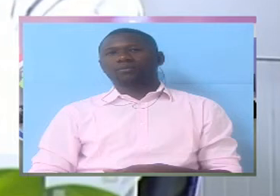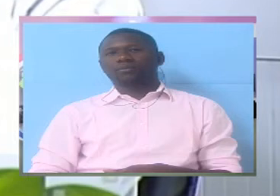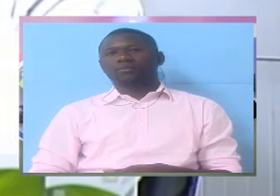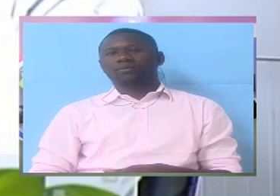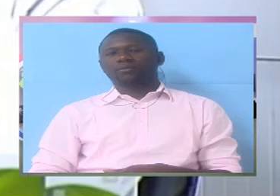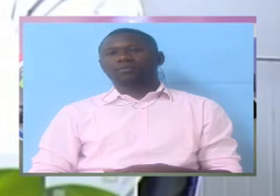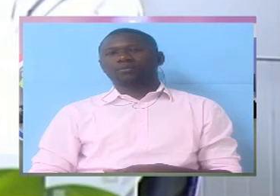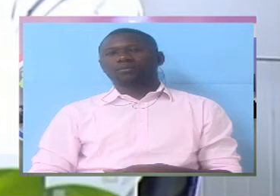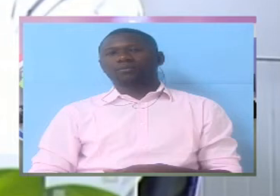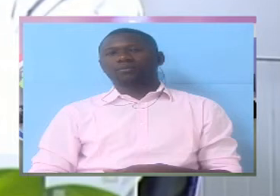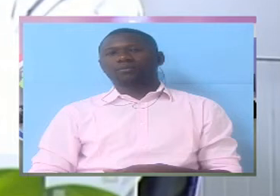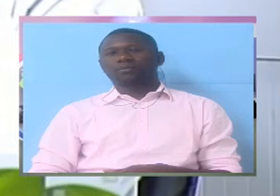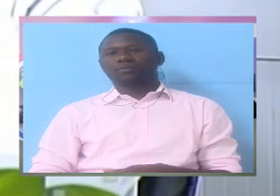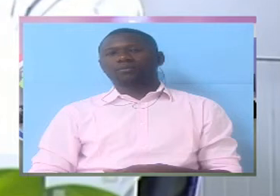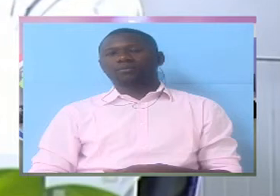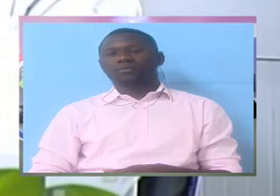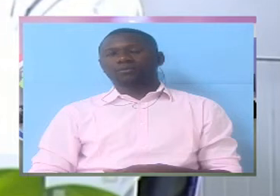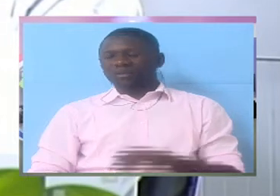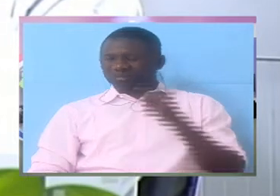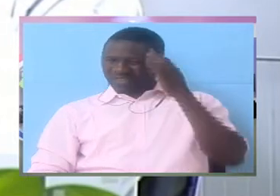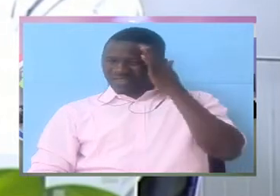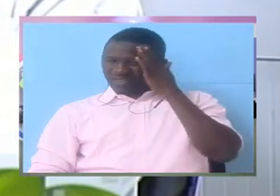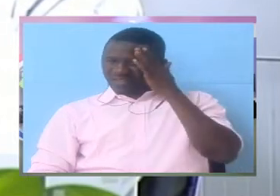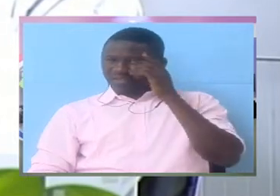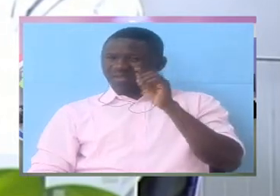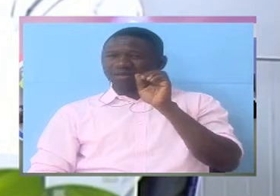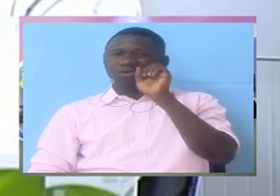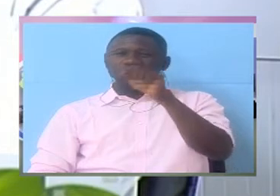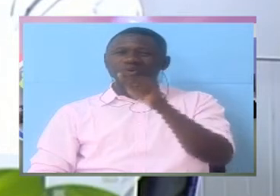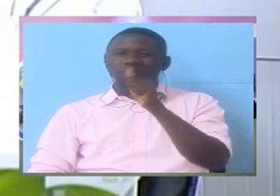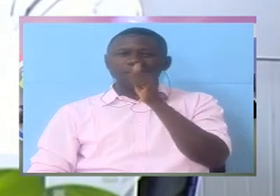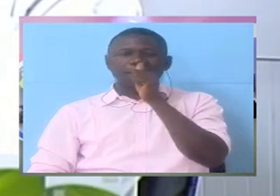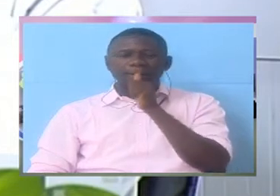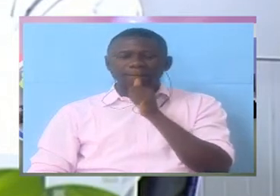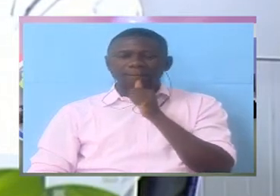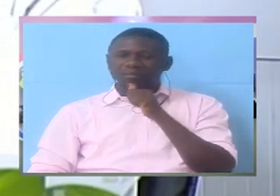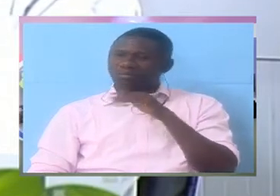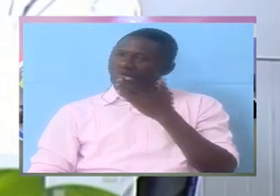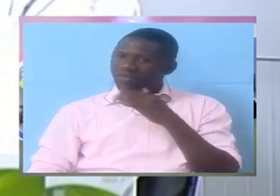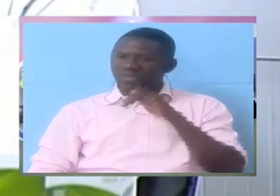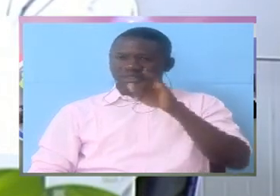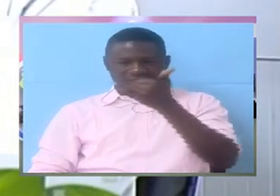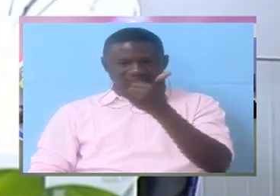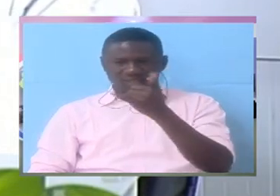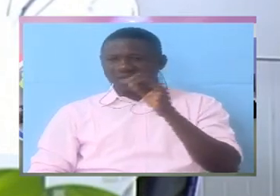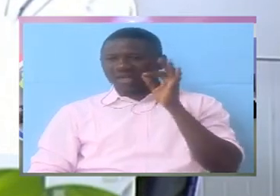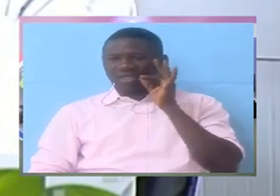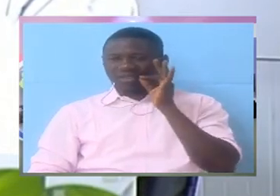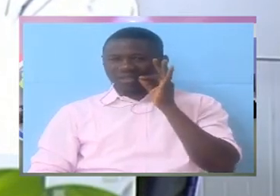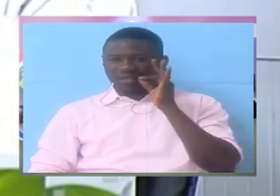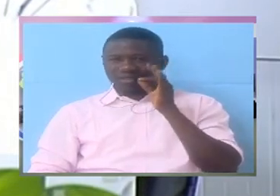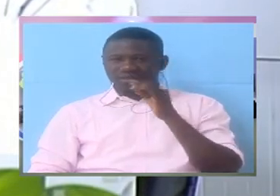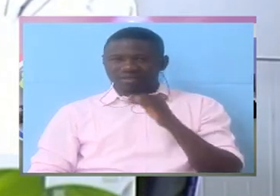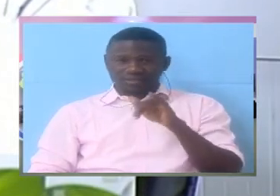I take your silence to be yes. Ila dayo nyin batala ko wala mu haadi. Yes. Ha.